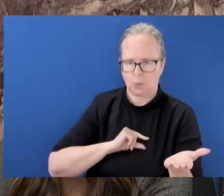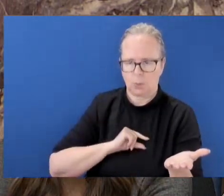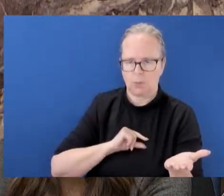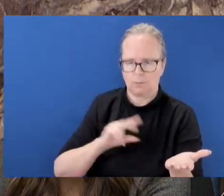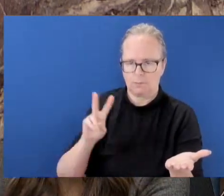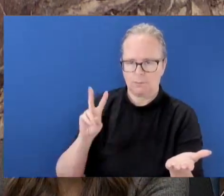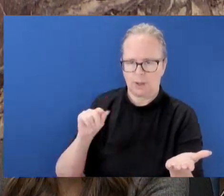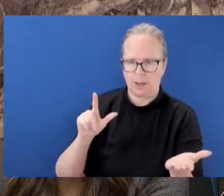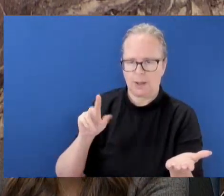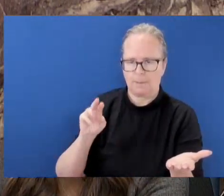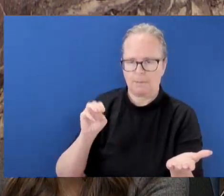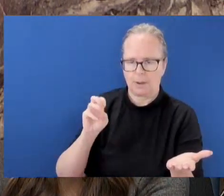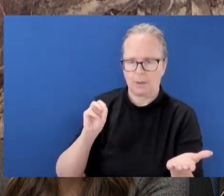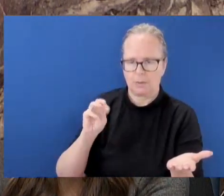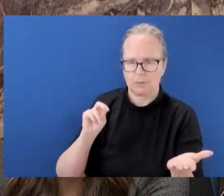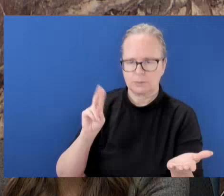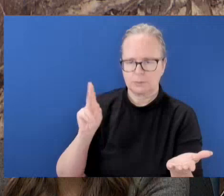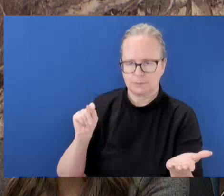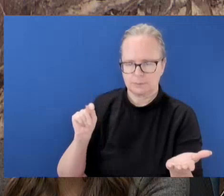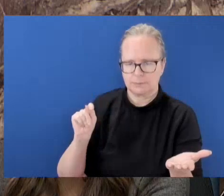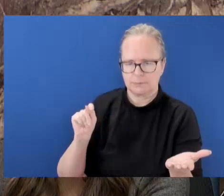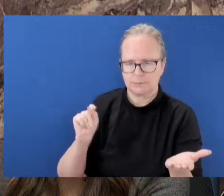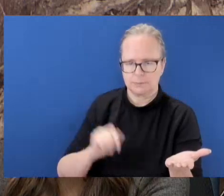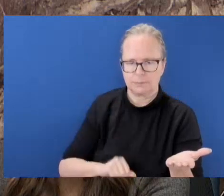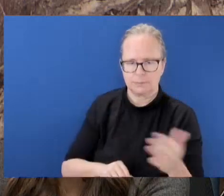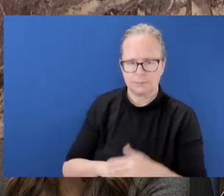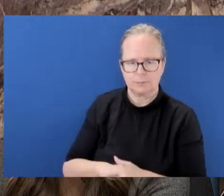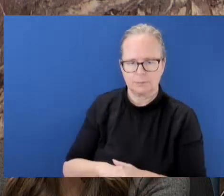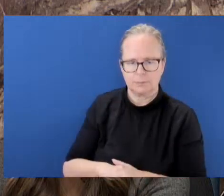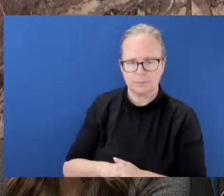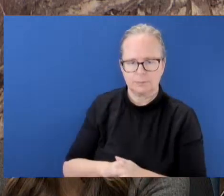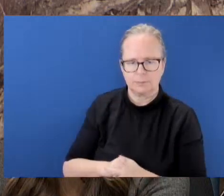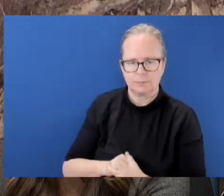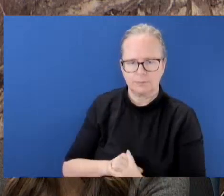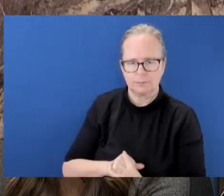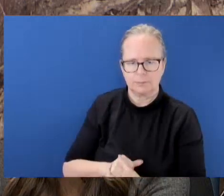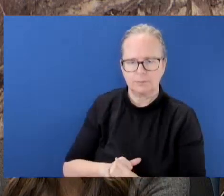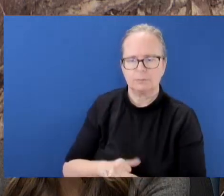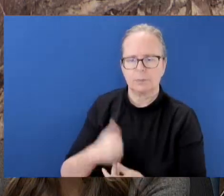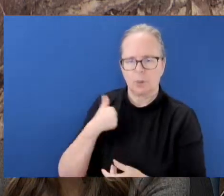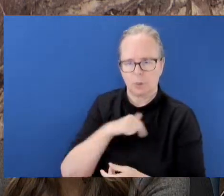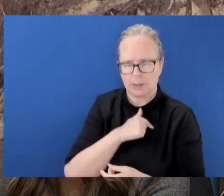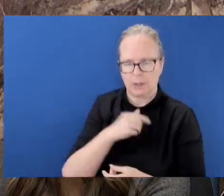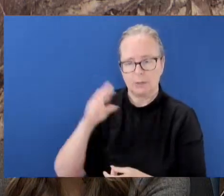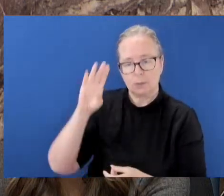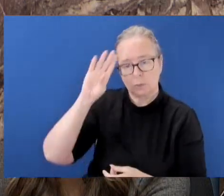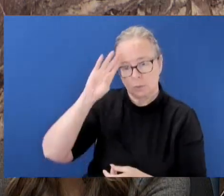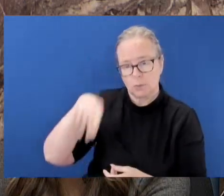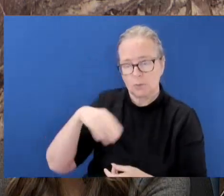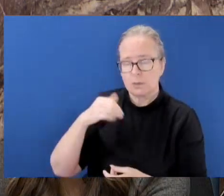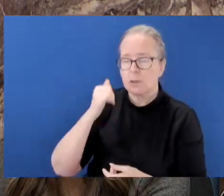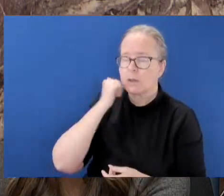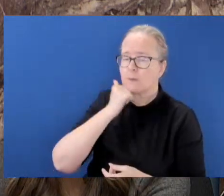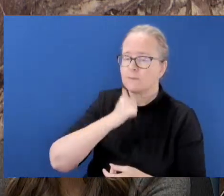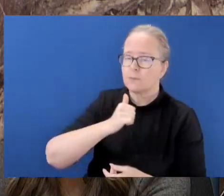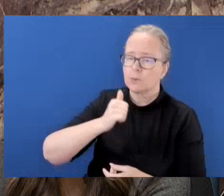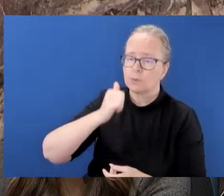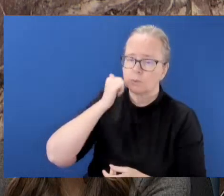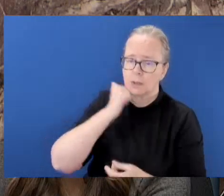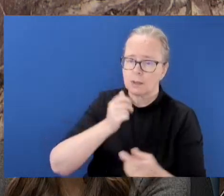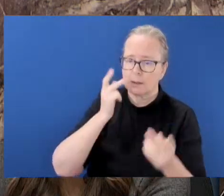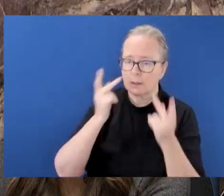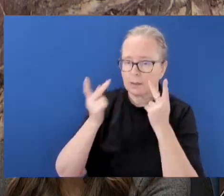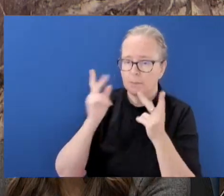that every single day in British Columbia, people are struggling under 32 new and increased